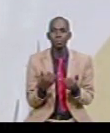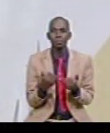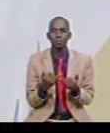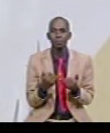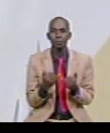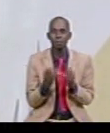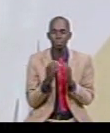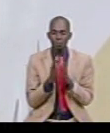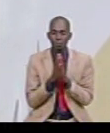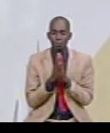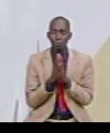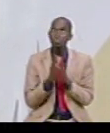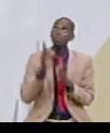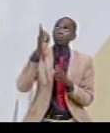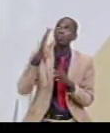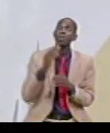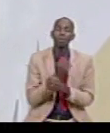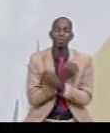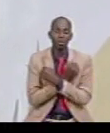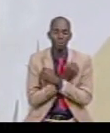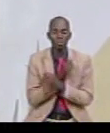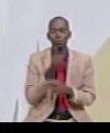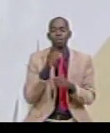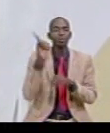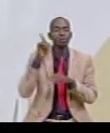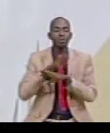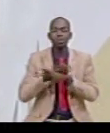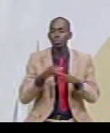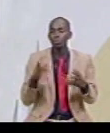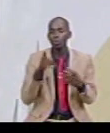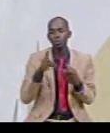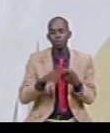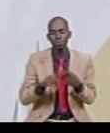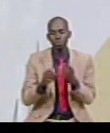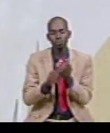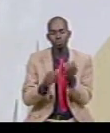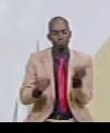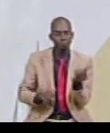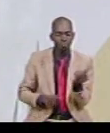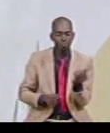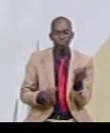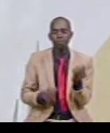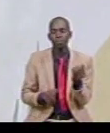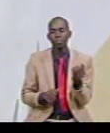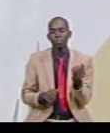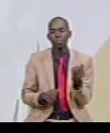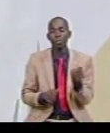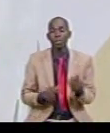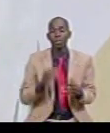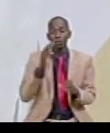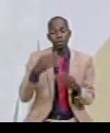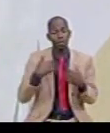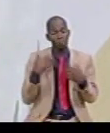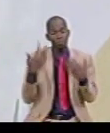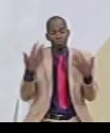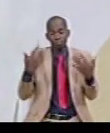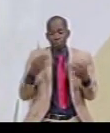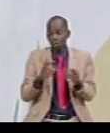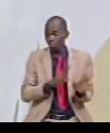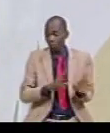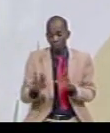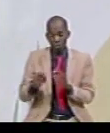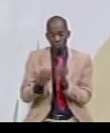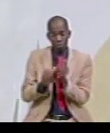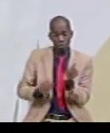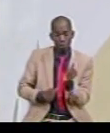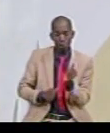God loves you. Doesn't want you to perish. If you're a backslider, come back to the Savior now. Come now,